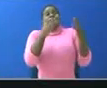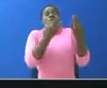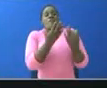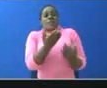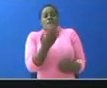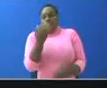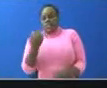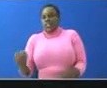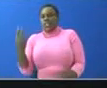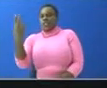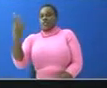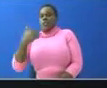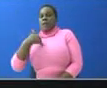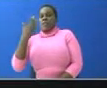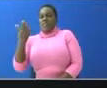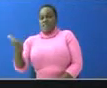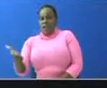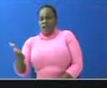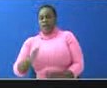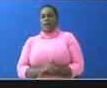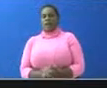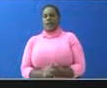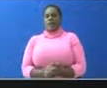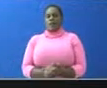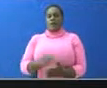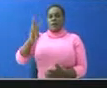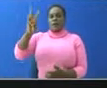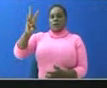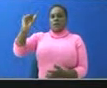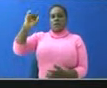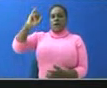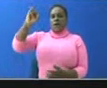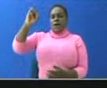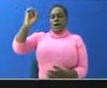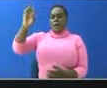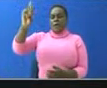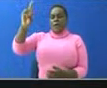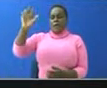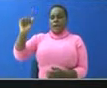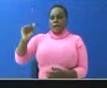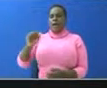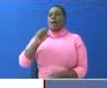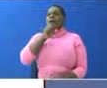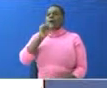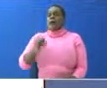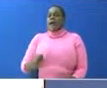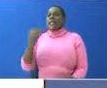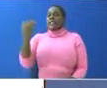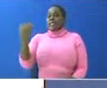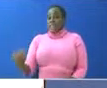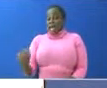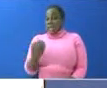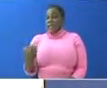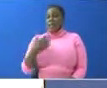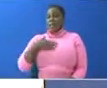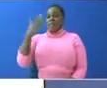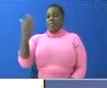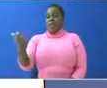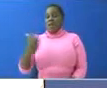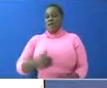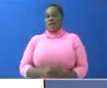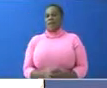my two children, Wawira and Edward, my grandchildren,